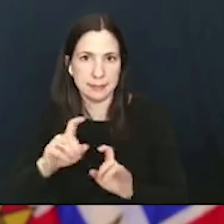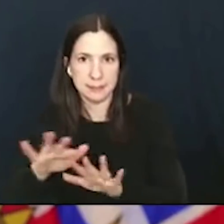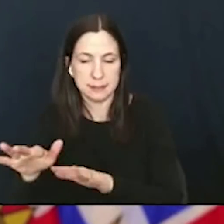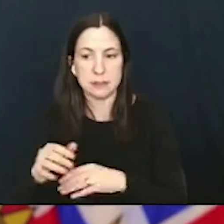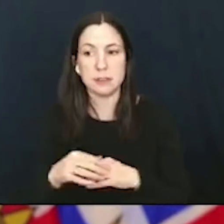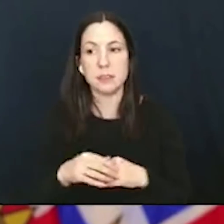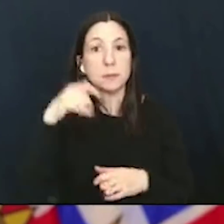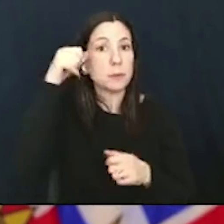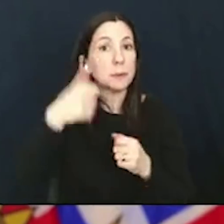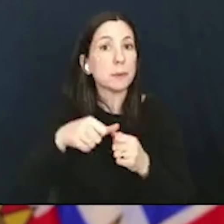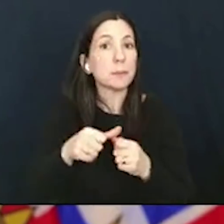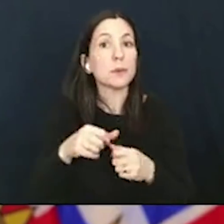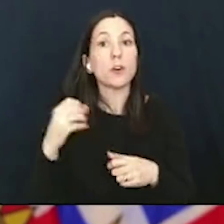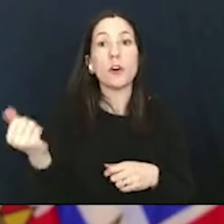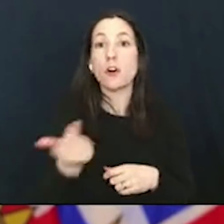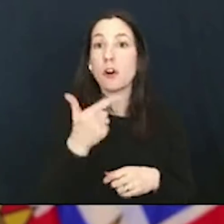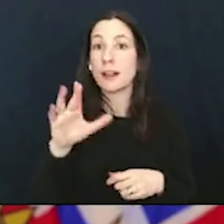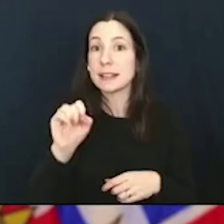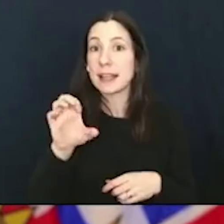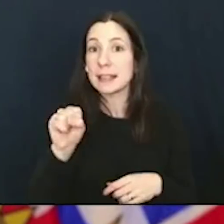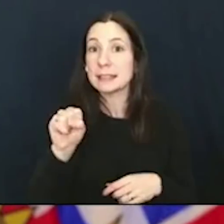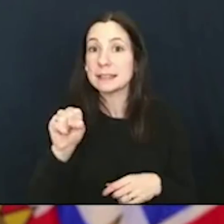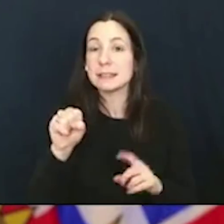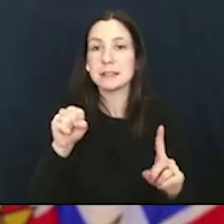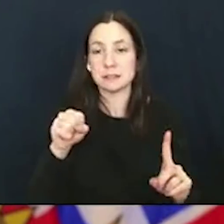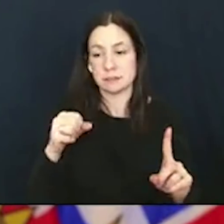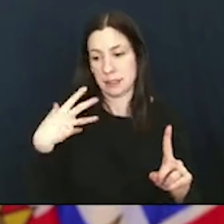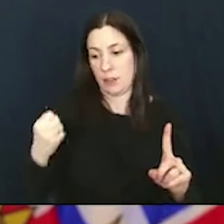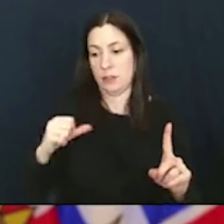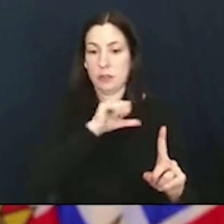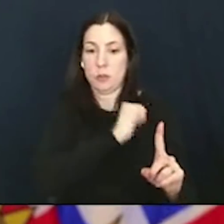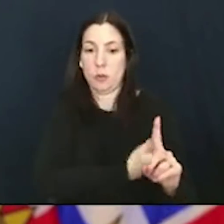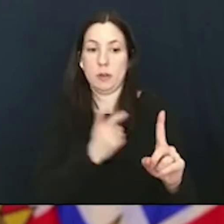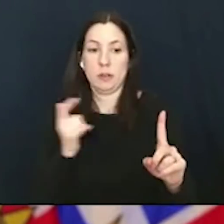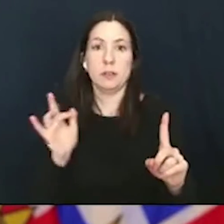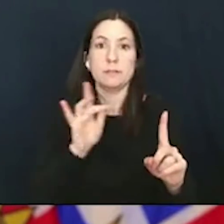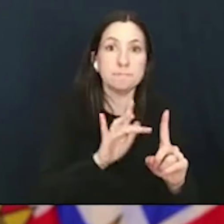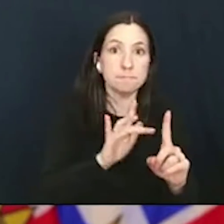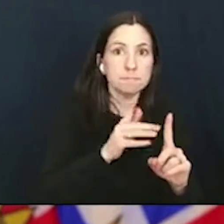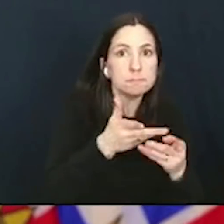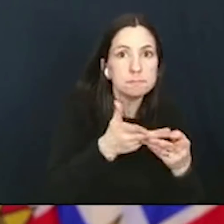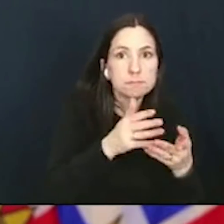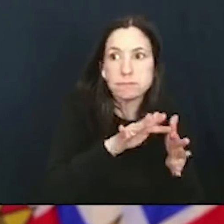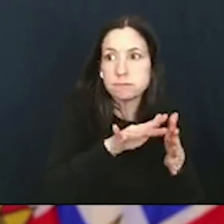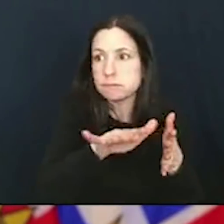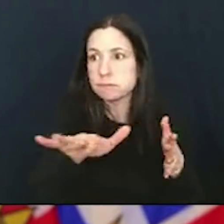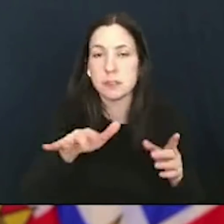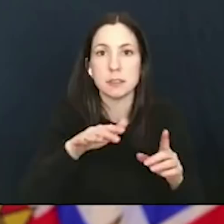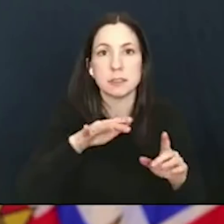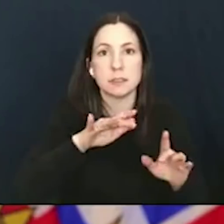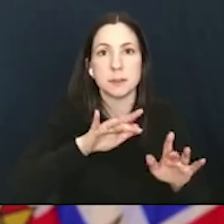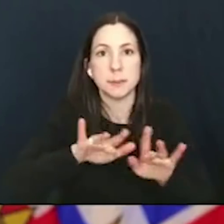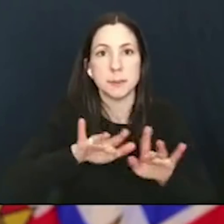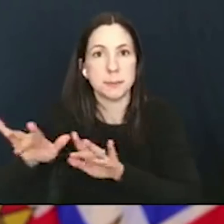them have been in the Lower Mainland, in both Vancouver Coastal and particularly in Fraser Health. And